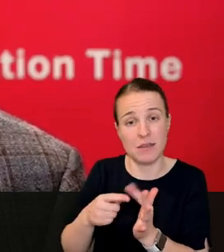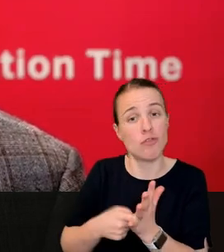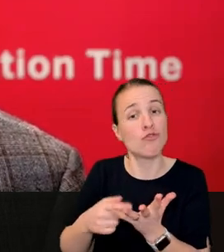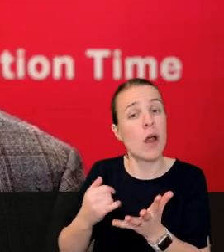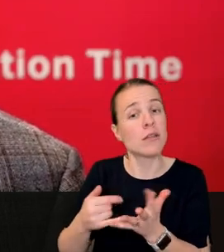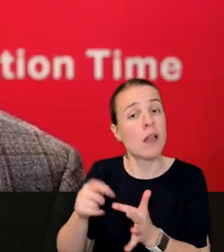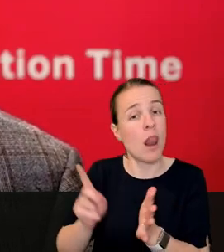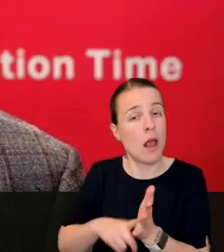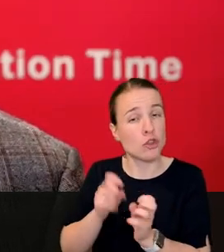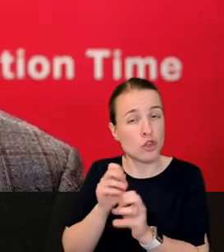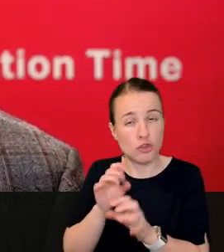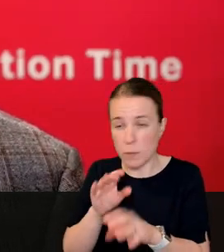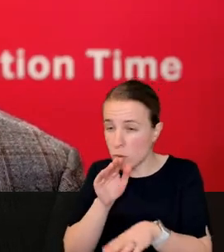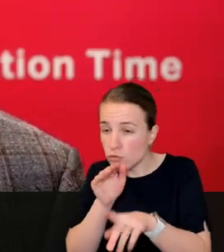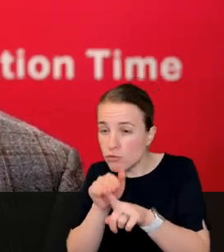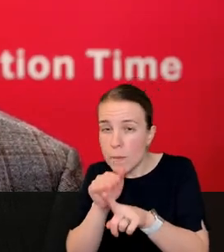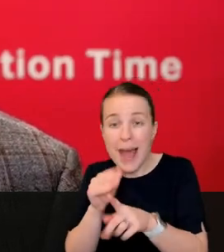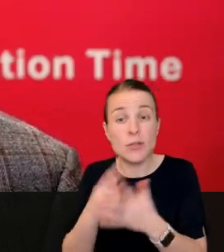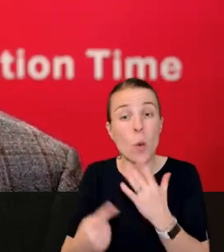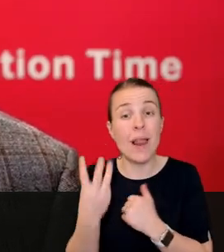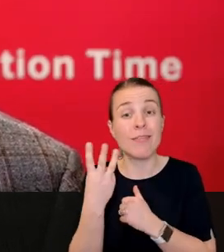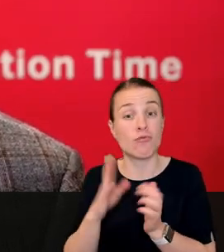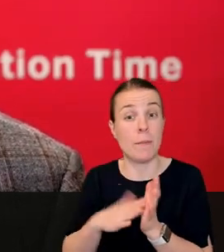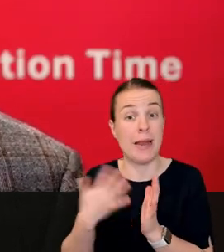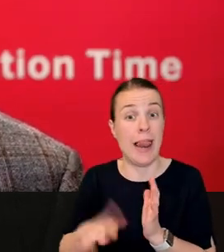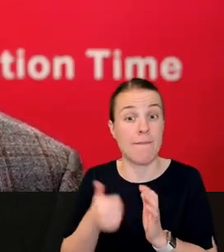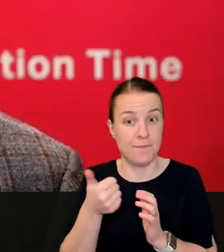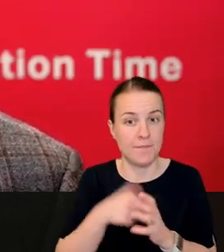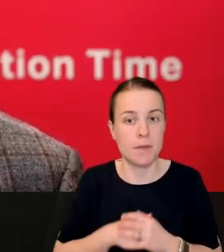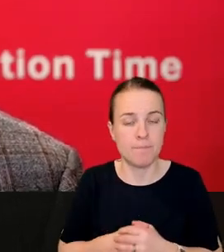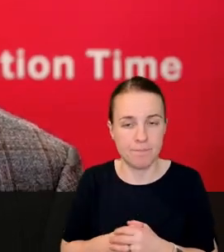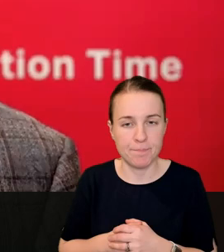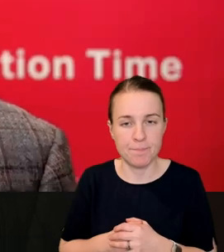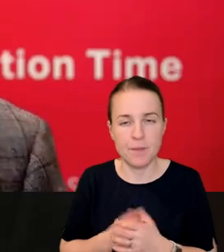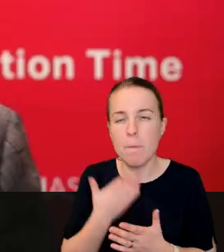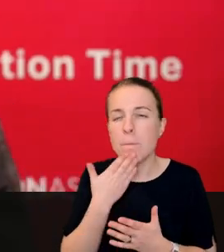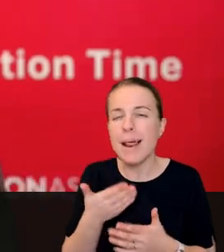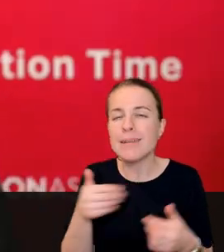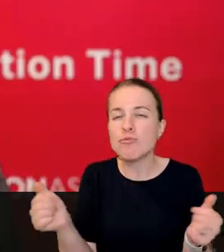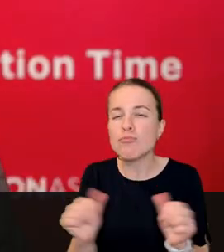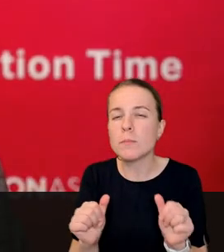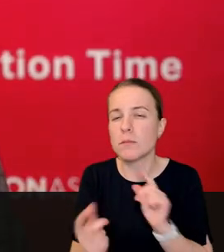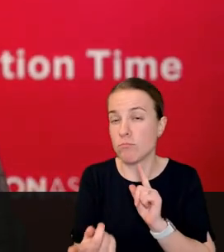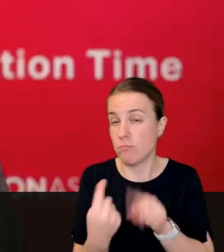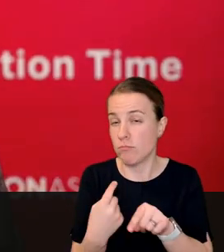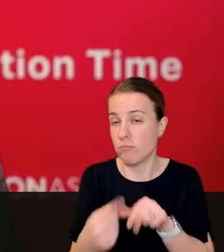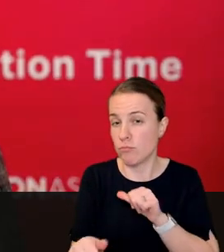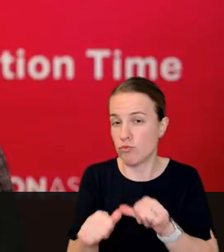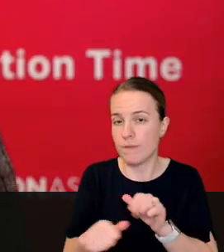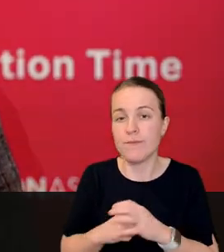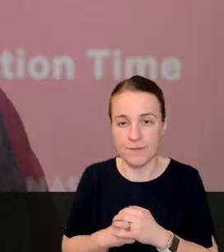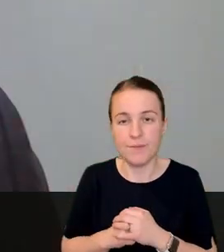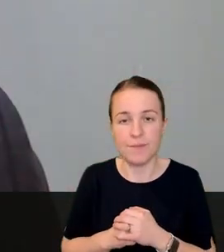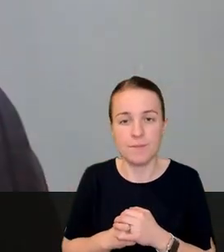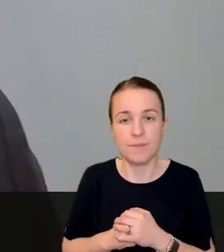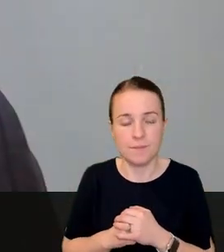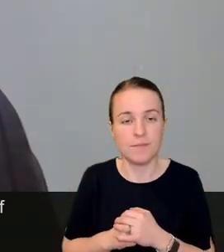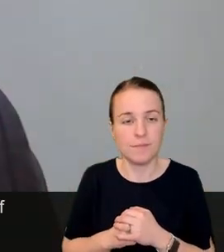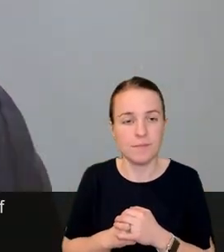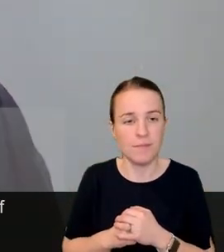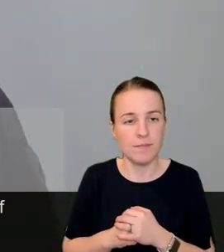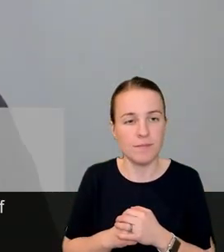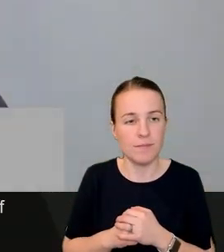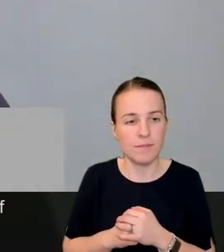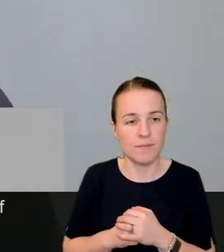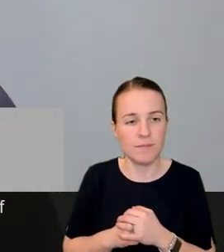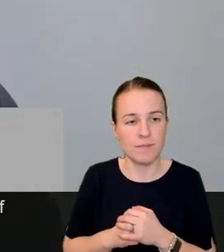we've only got about 3 minutes left on this section, so if your responses can be very brief. Thank you. Thank you. I'm going to start by